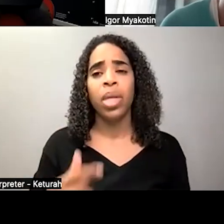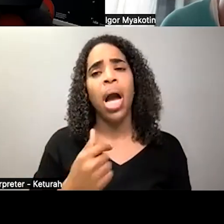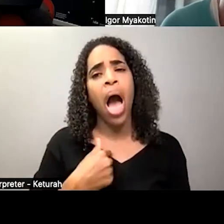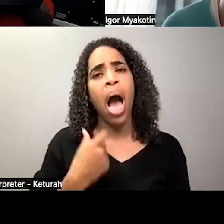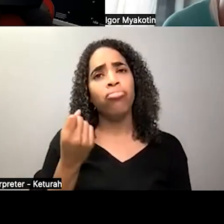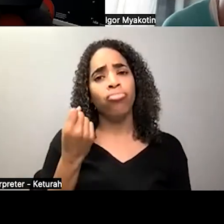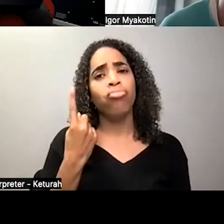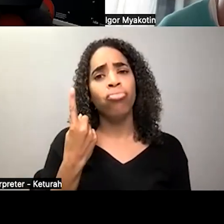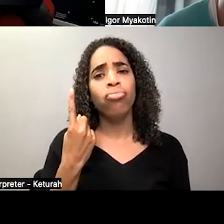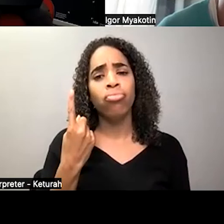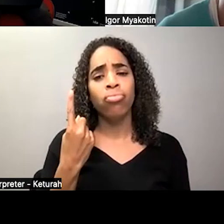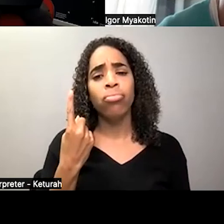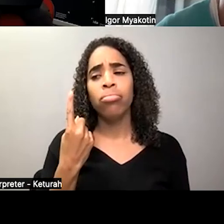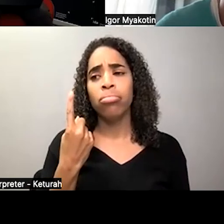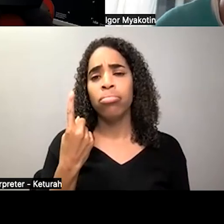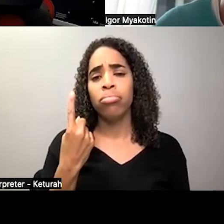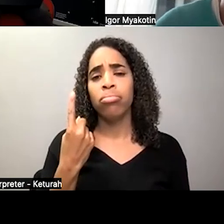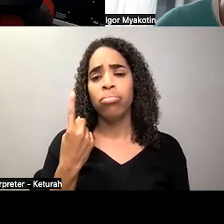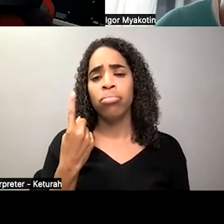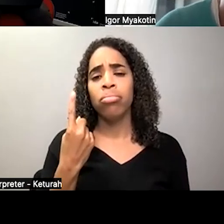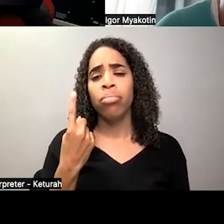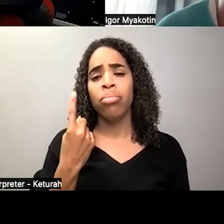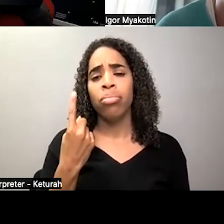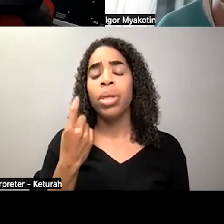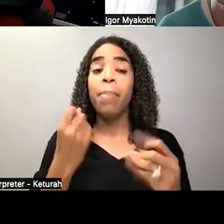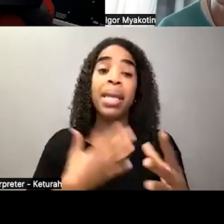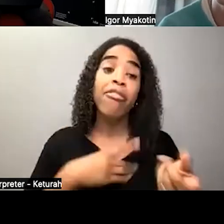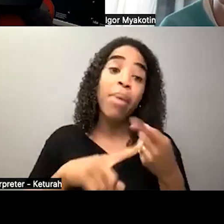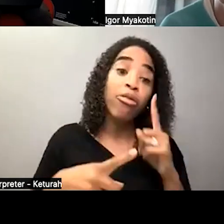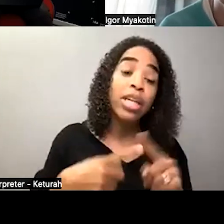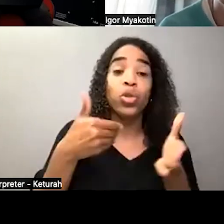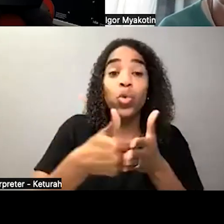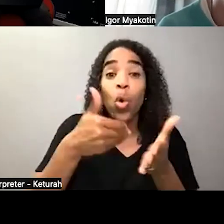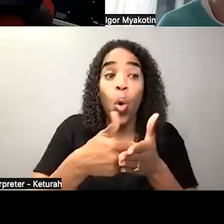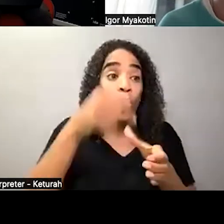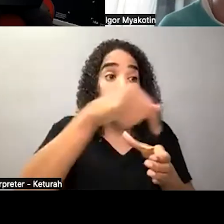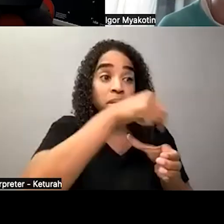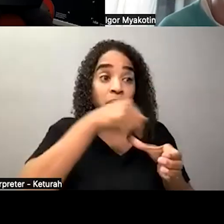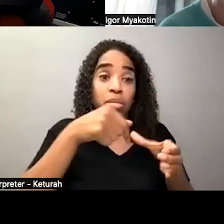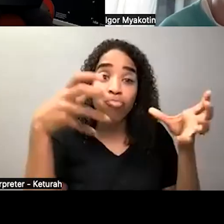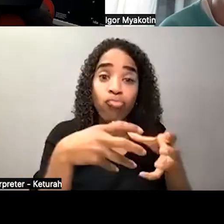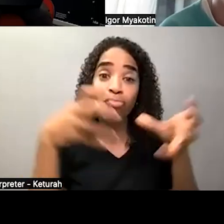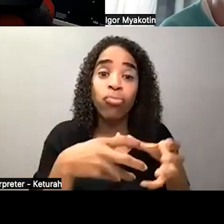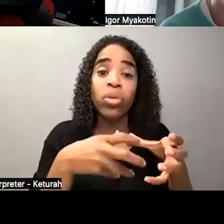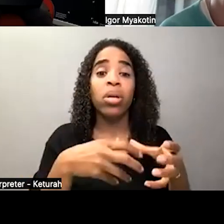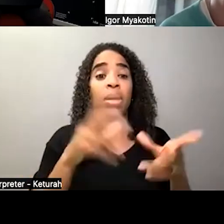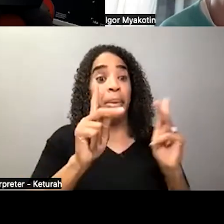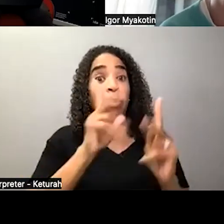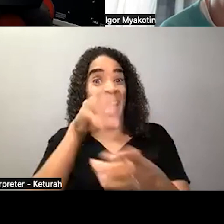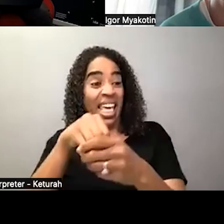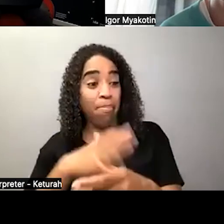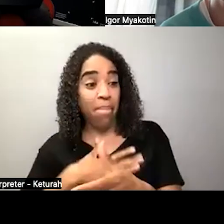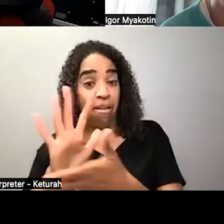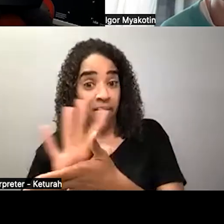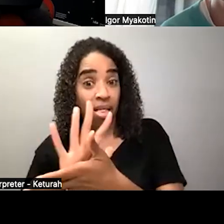a lot of my friends and very close people, also people who are in the film that we